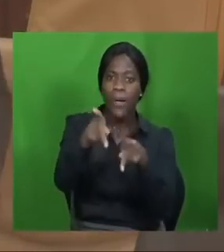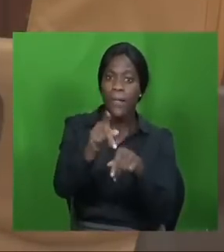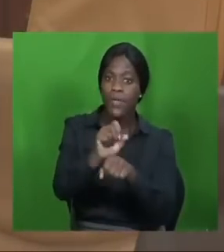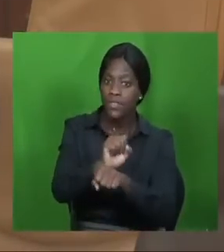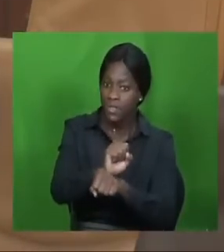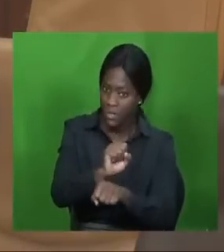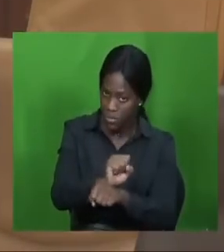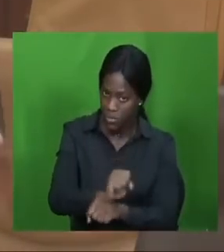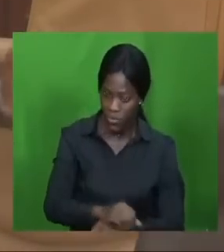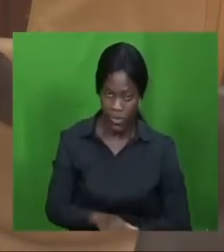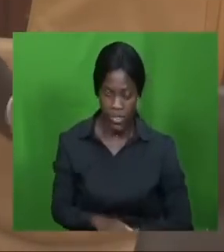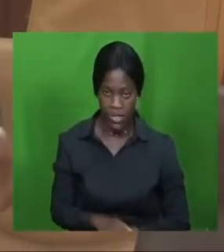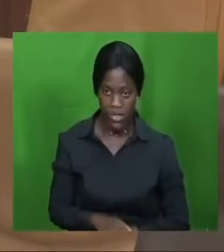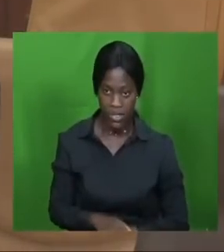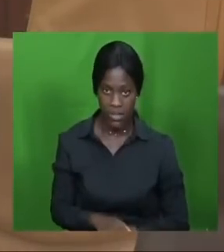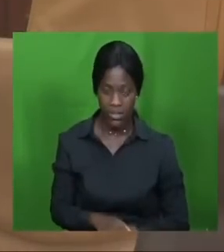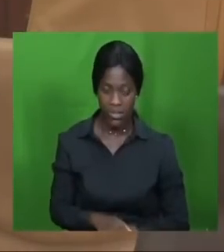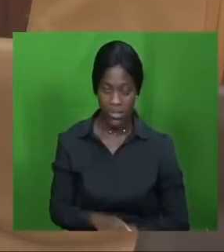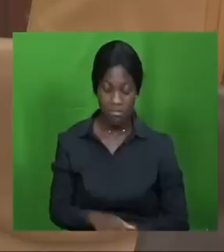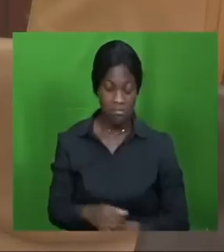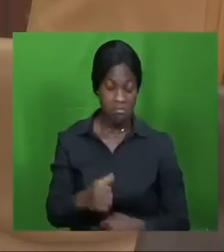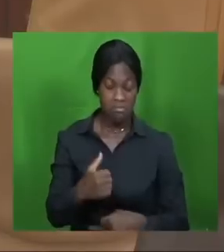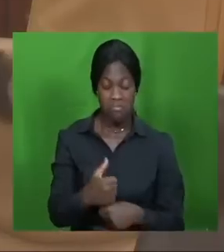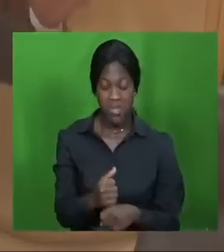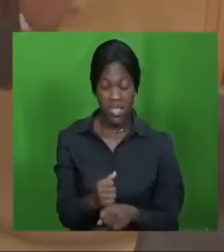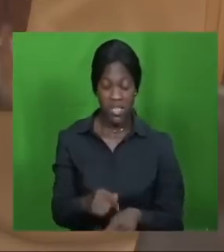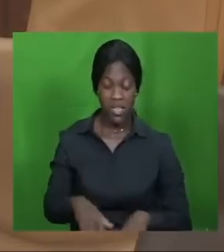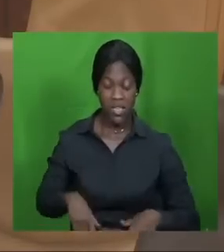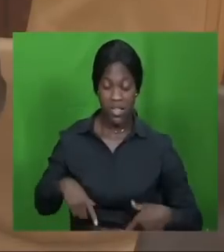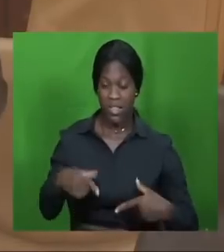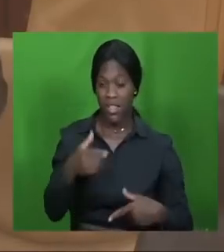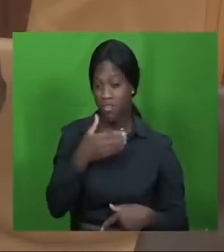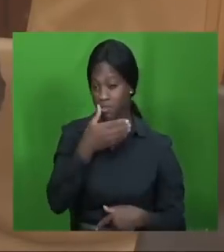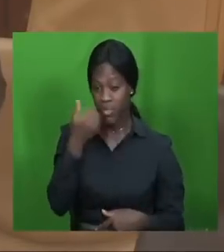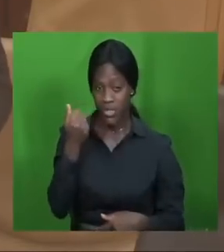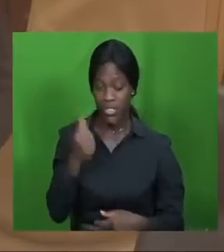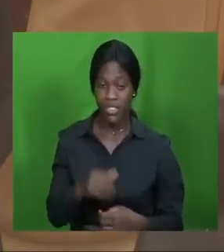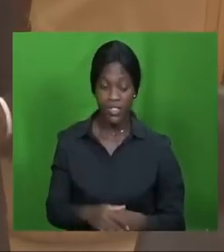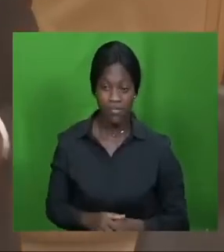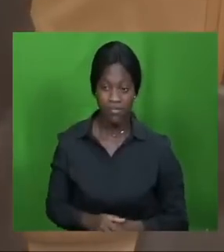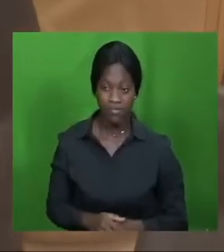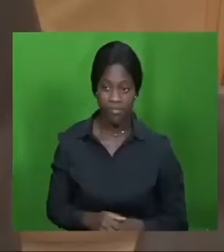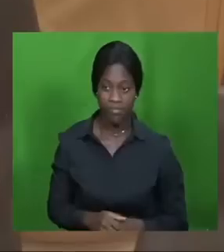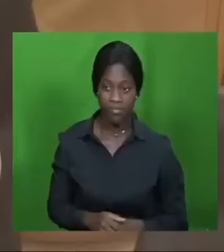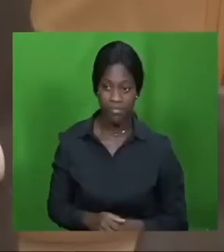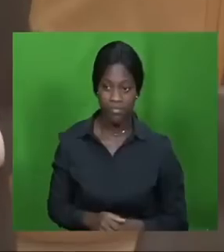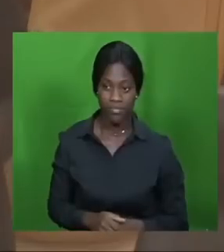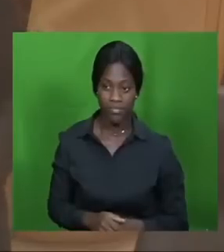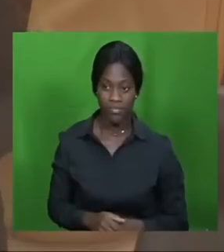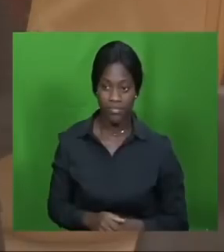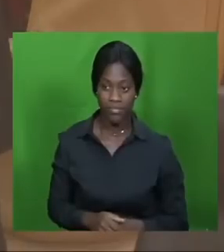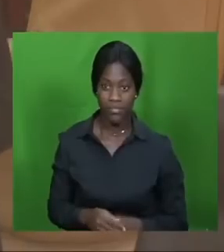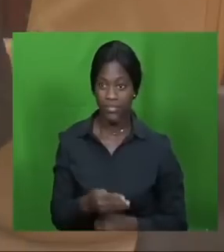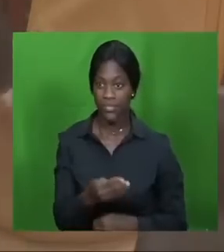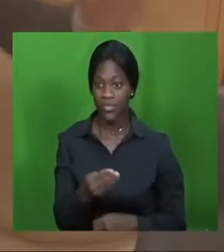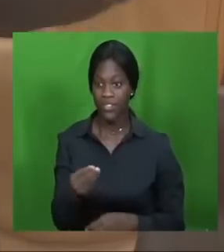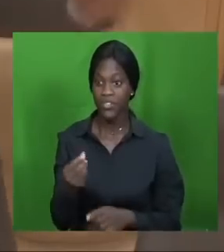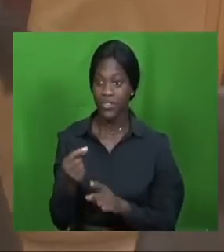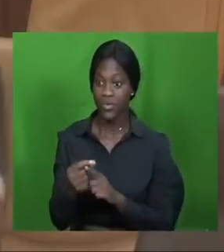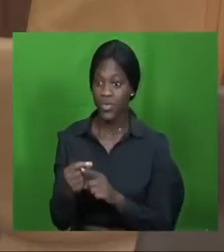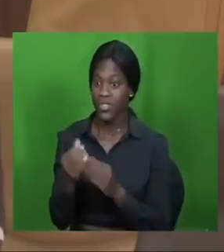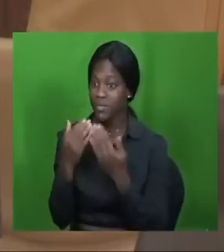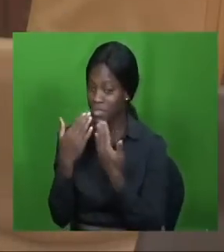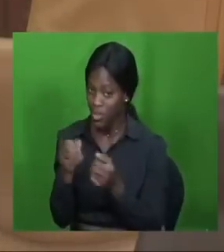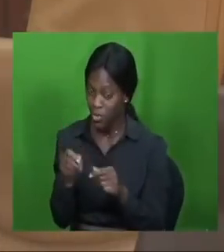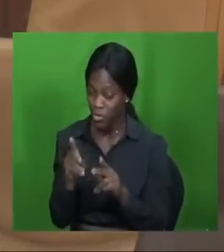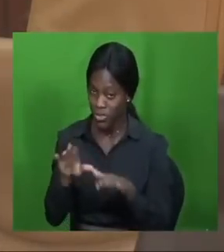life, so that we make life better. Mr. Speaker, with these few words, these are few, and these few words, I thank